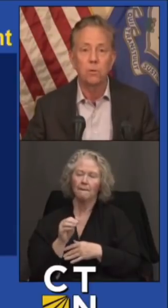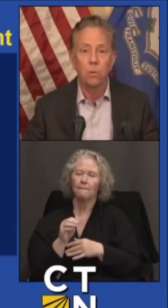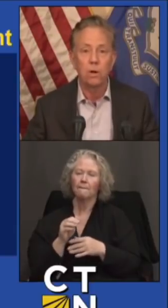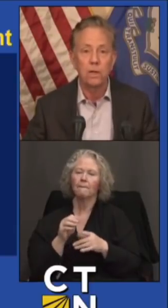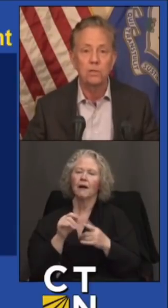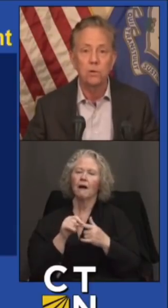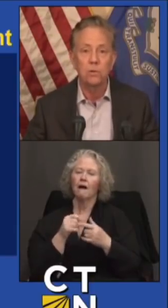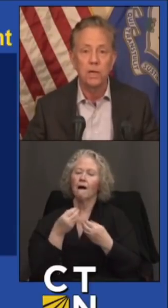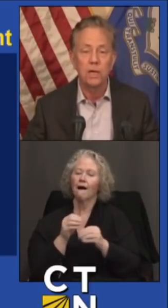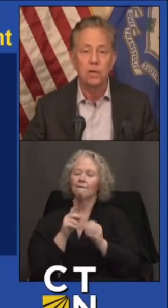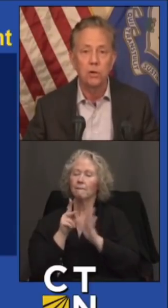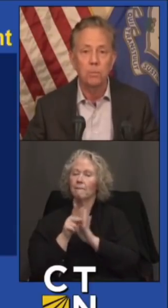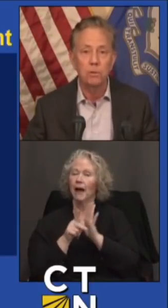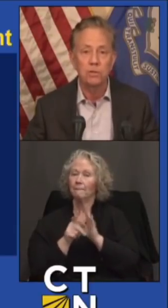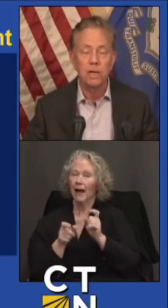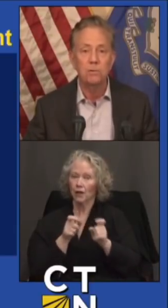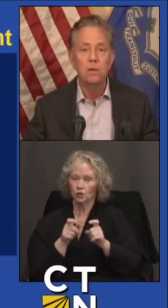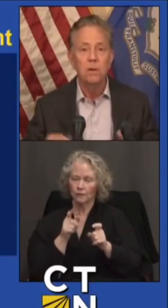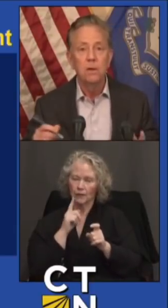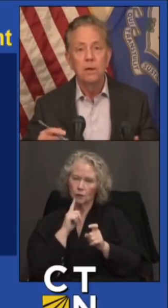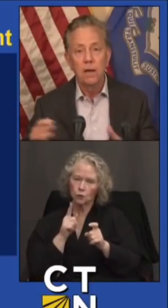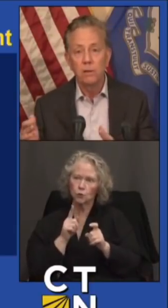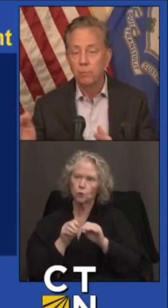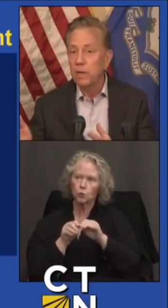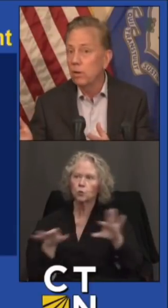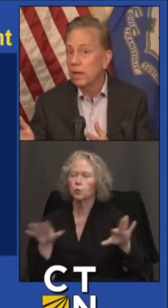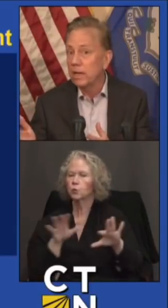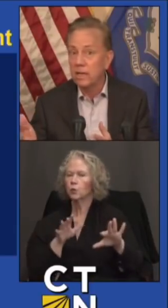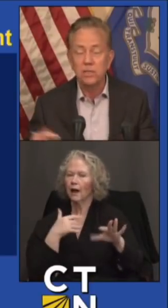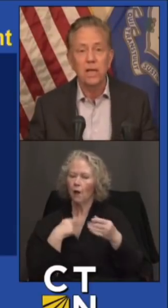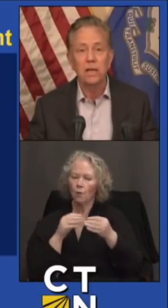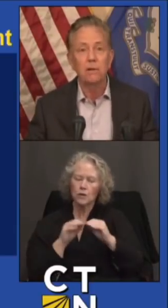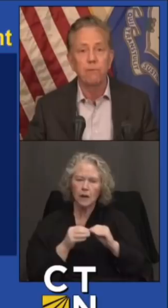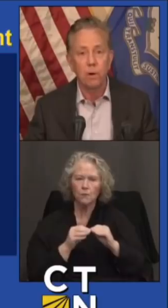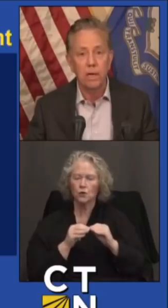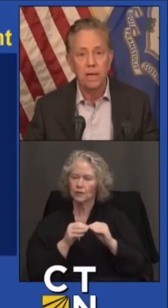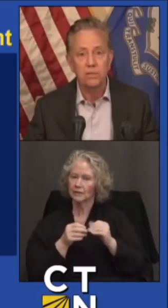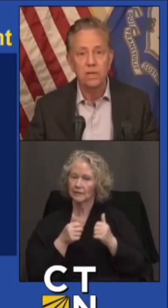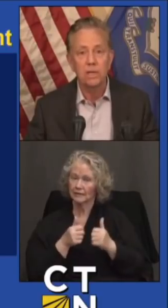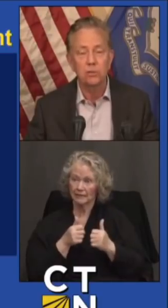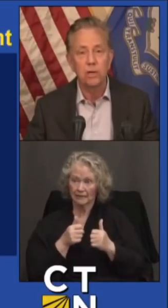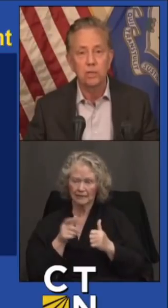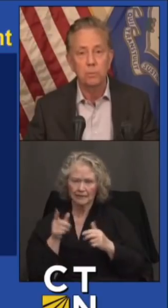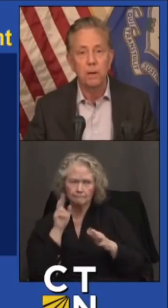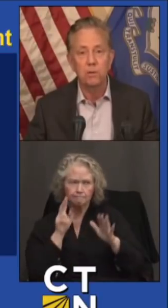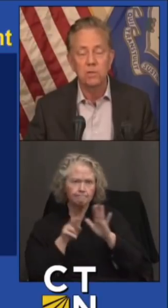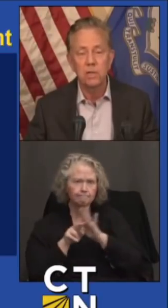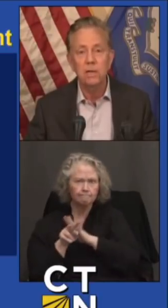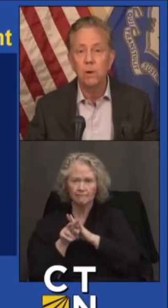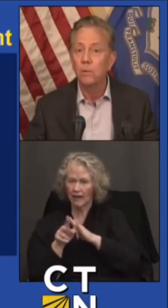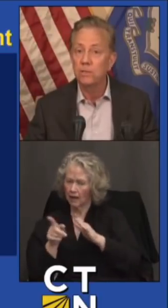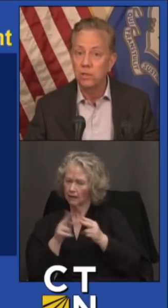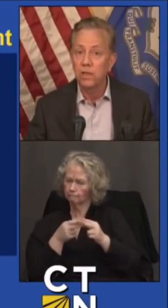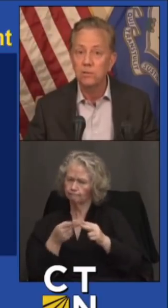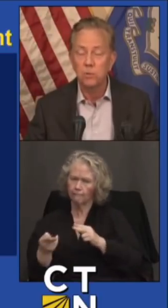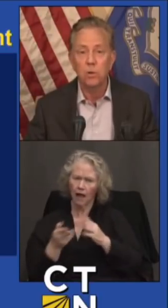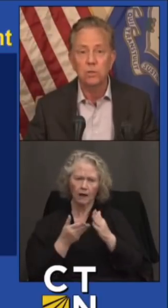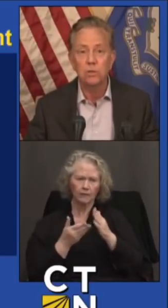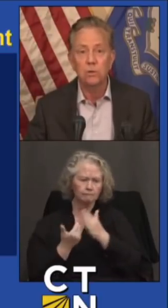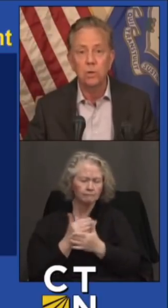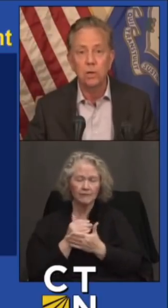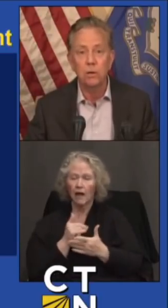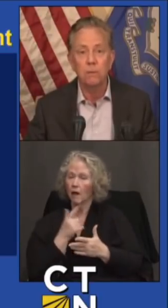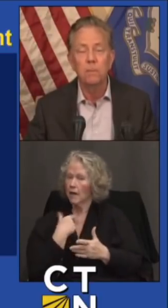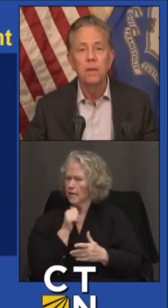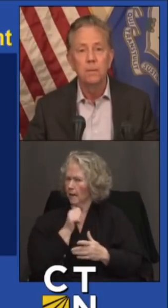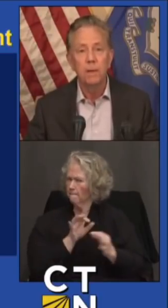for the work they do in getting our numbers out, how they're pretty good, I take it, at forecasting and transparency, and while we still have some work to